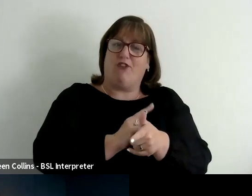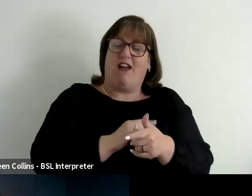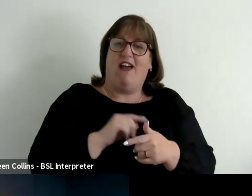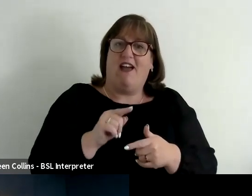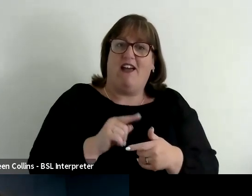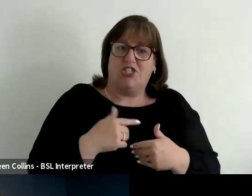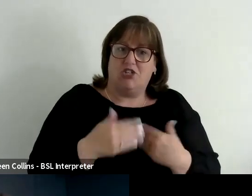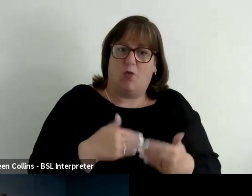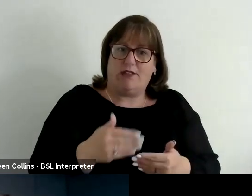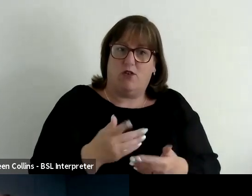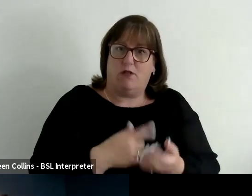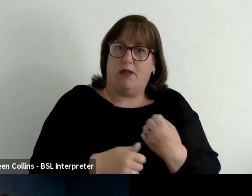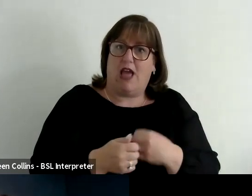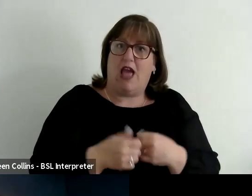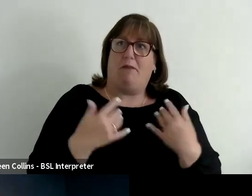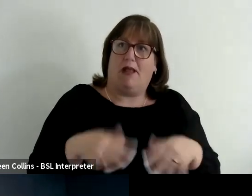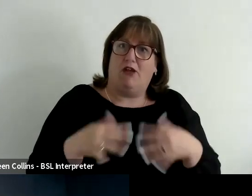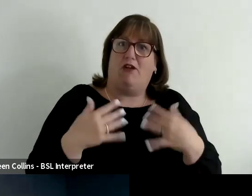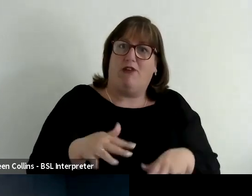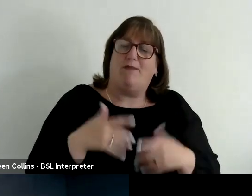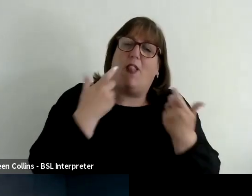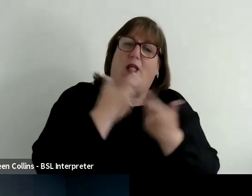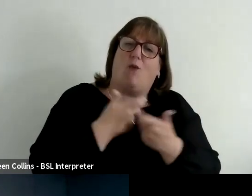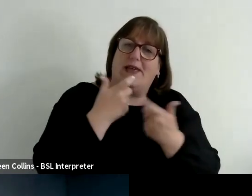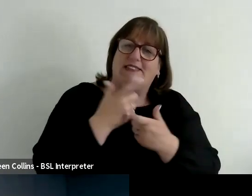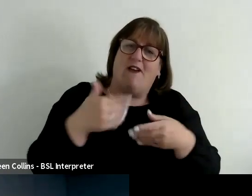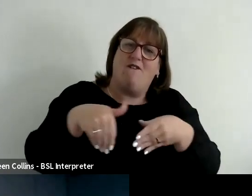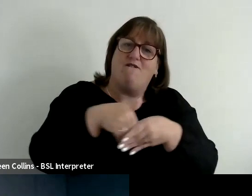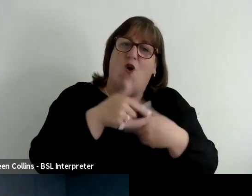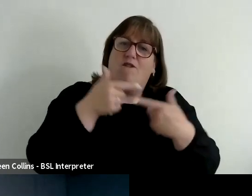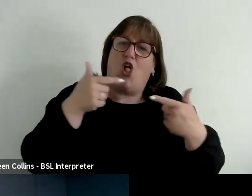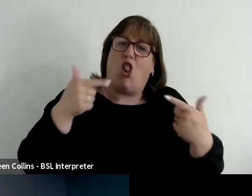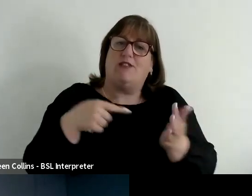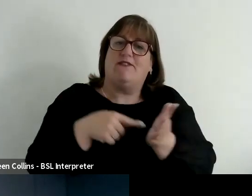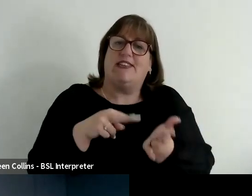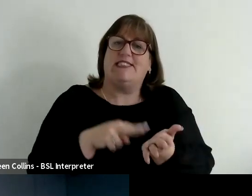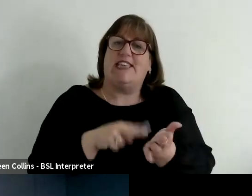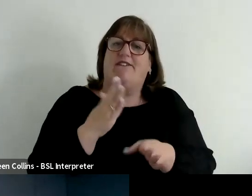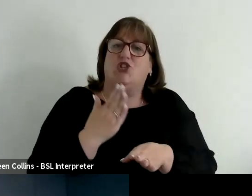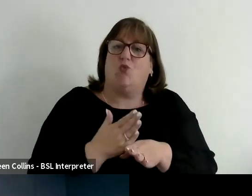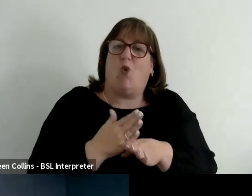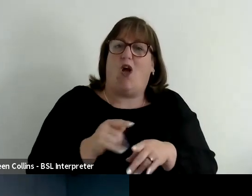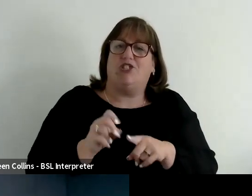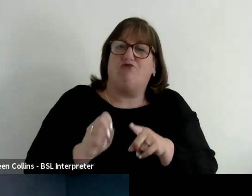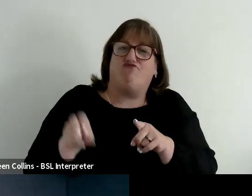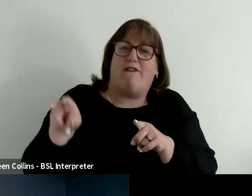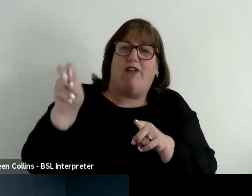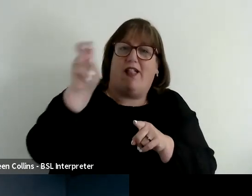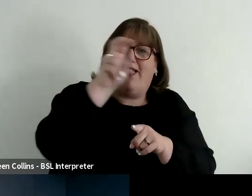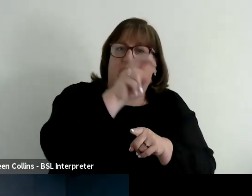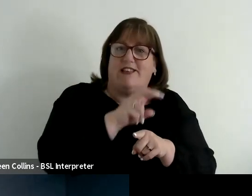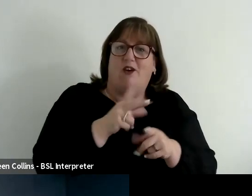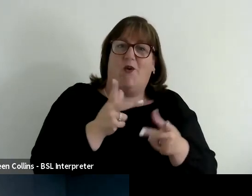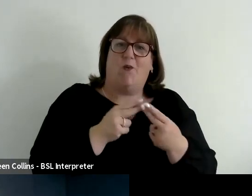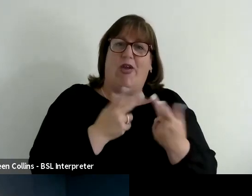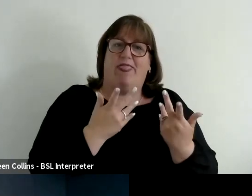career as a comedian, and is now doing a lot of TV work. And she travels around the UK with a sort of celebrity